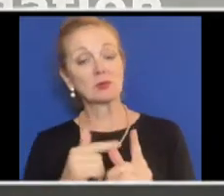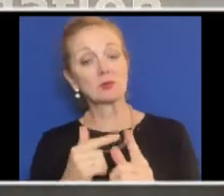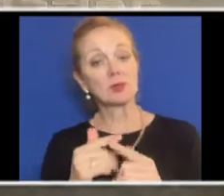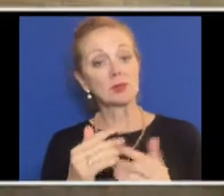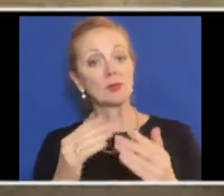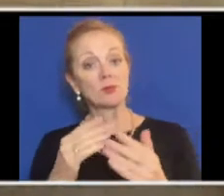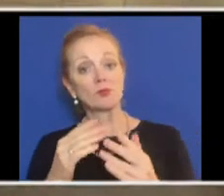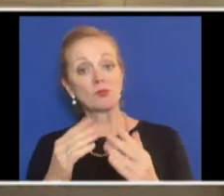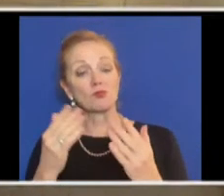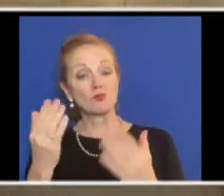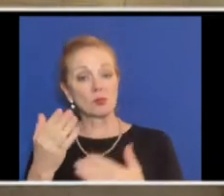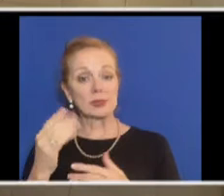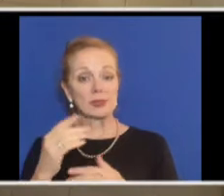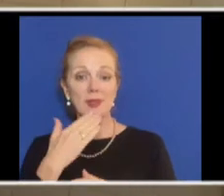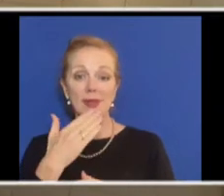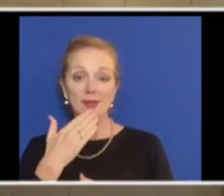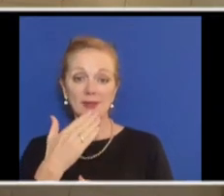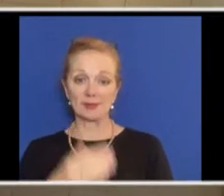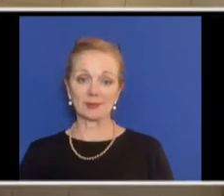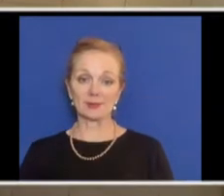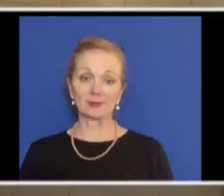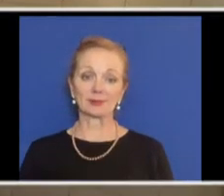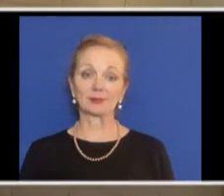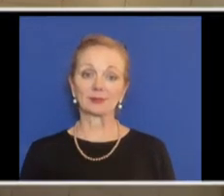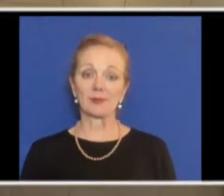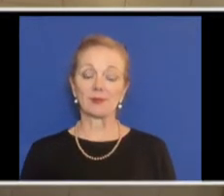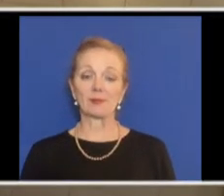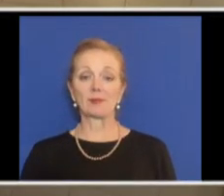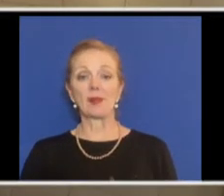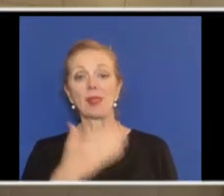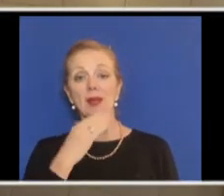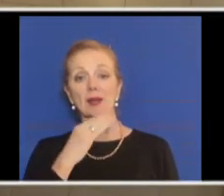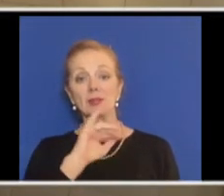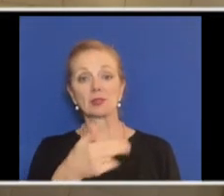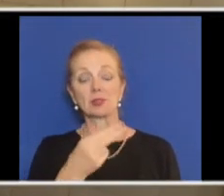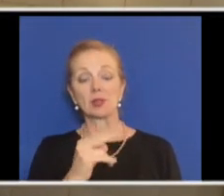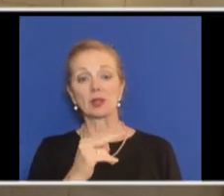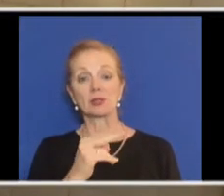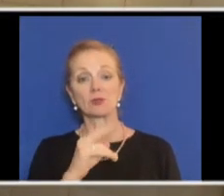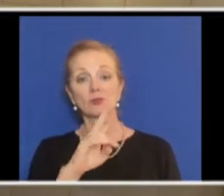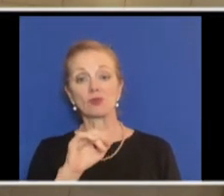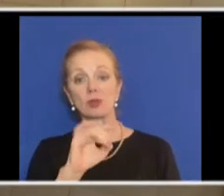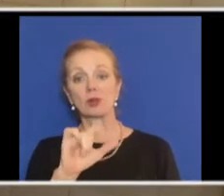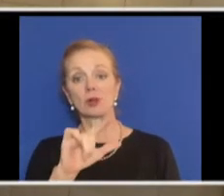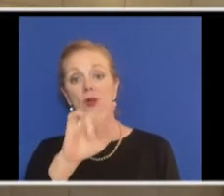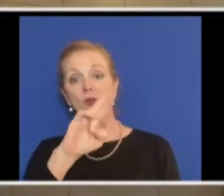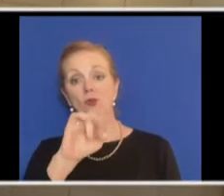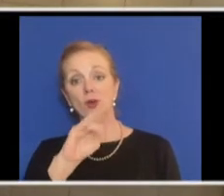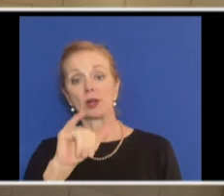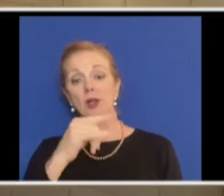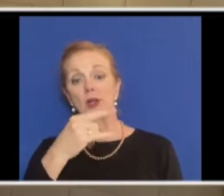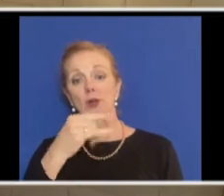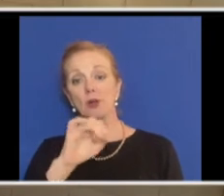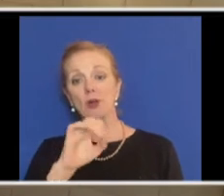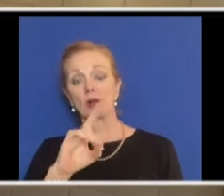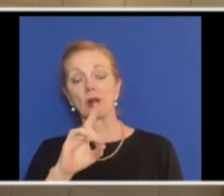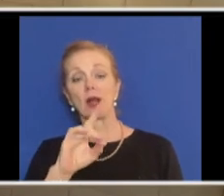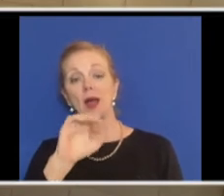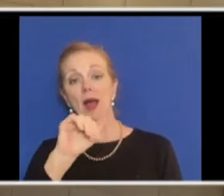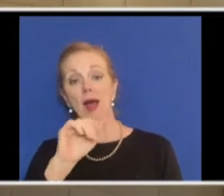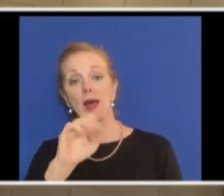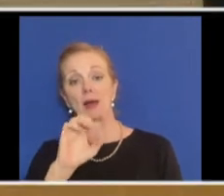presentation thank you thank you John call Michael Rachel friends Randy Goddard and Adam McGuire you have three minutes